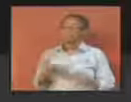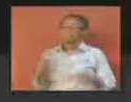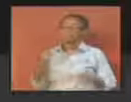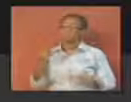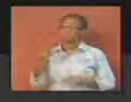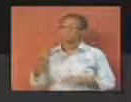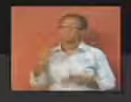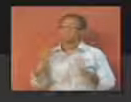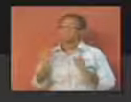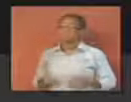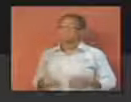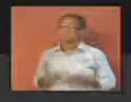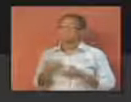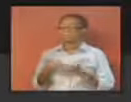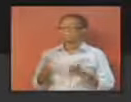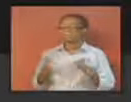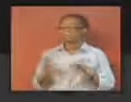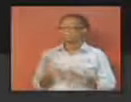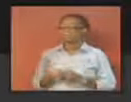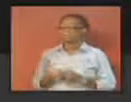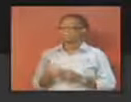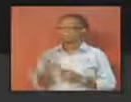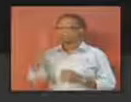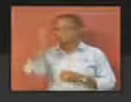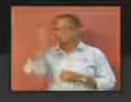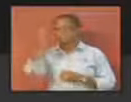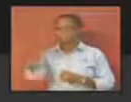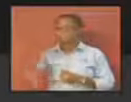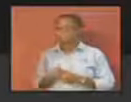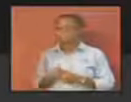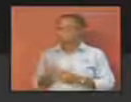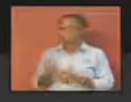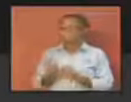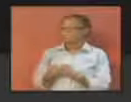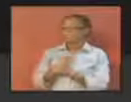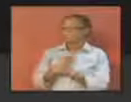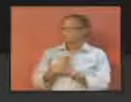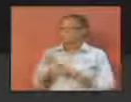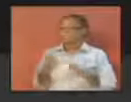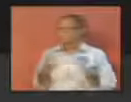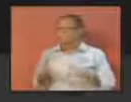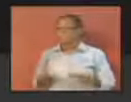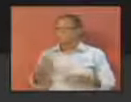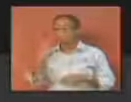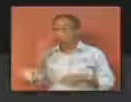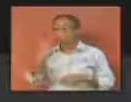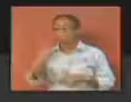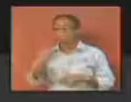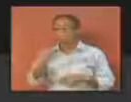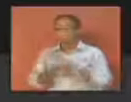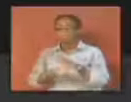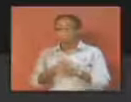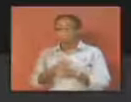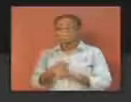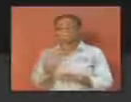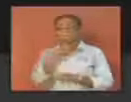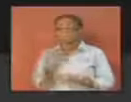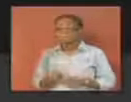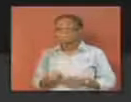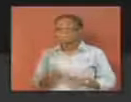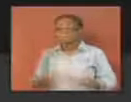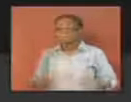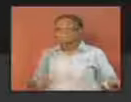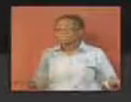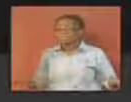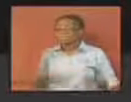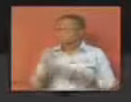Want to find out COVID testing for 2-year-olds and also for those under the age of 13 years. What's